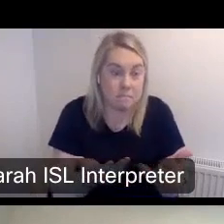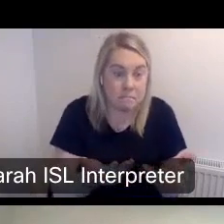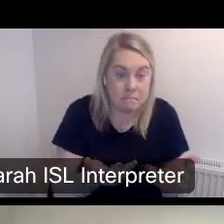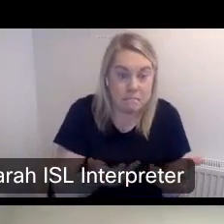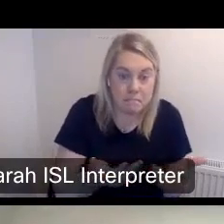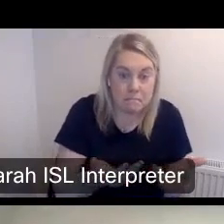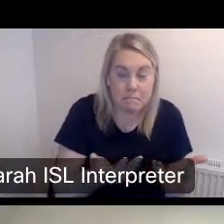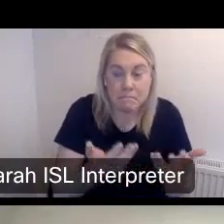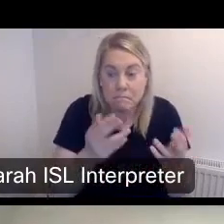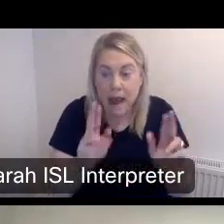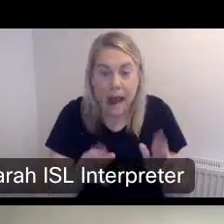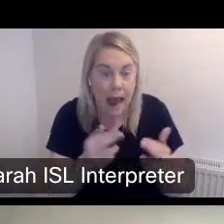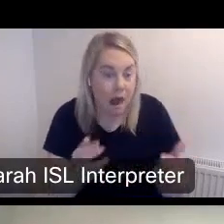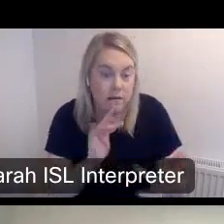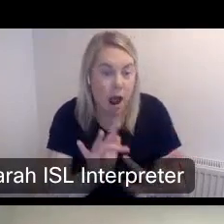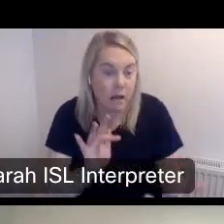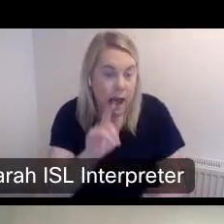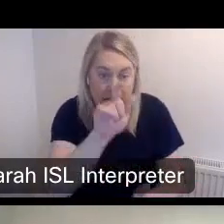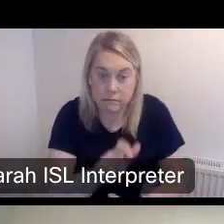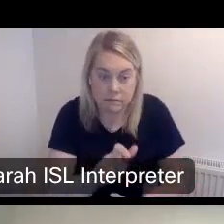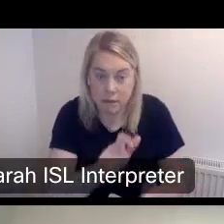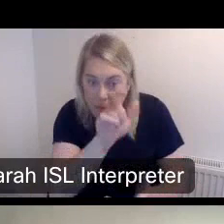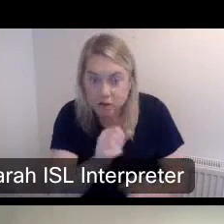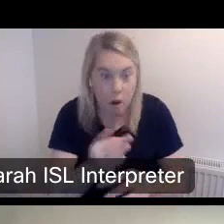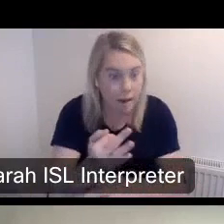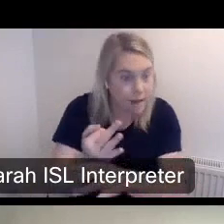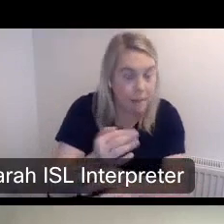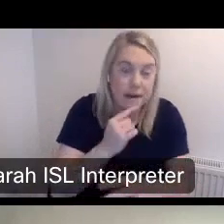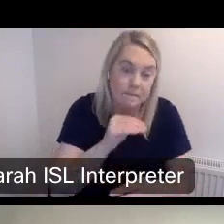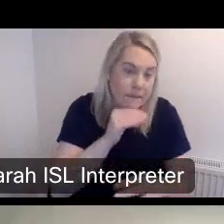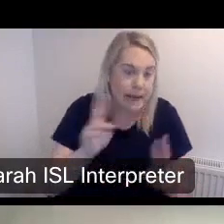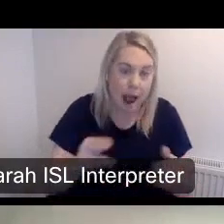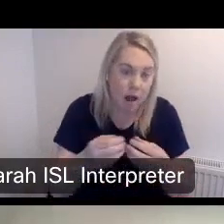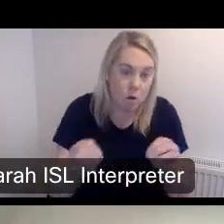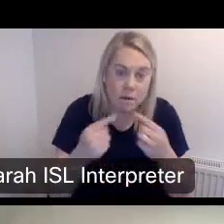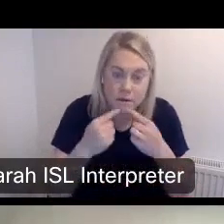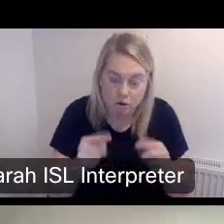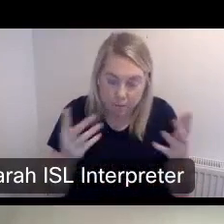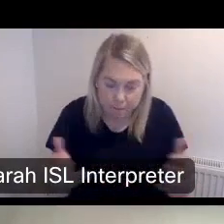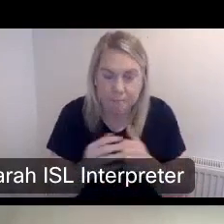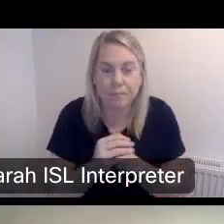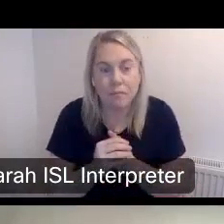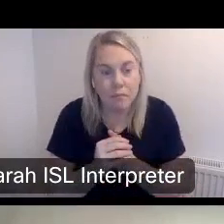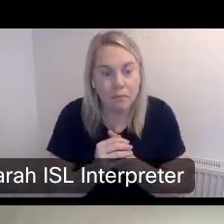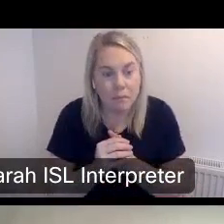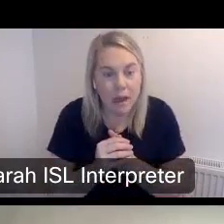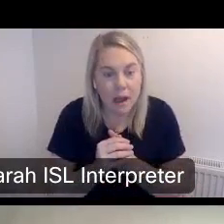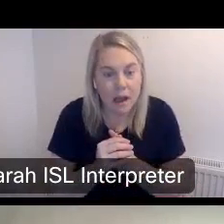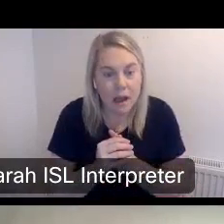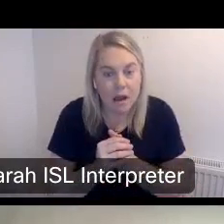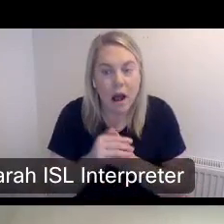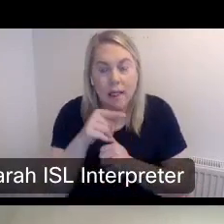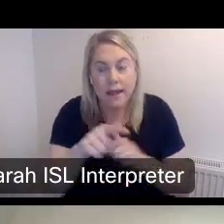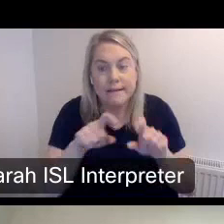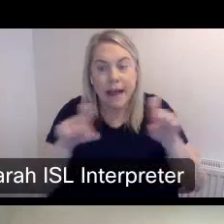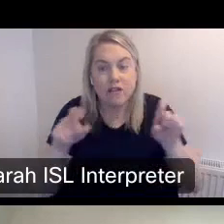and for that reason you cannot do open disclosure. And what this section is also highlighting is that they are